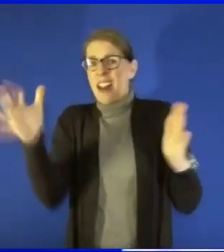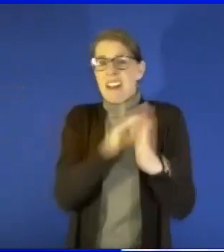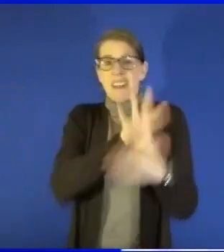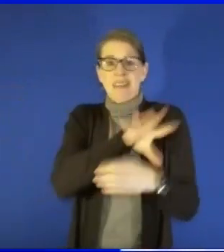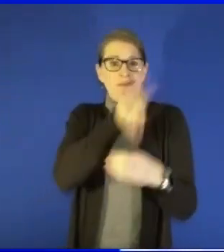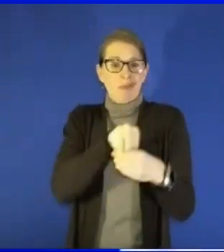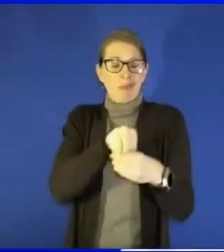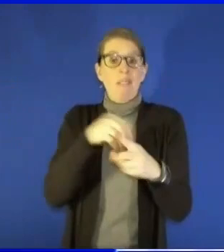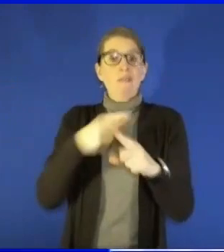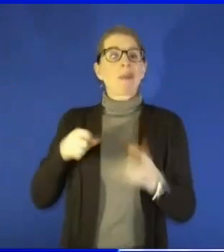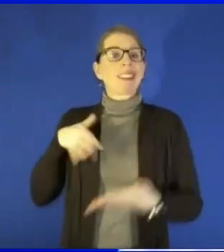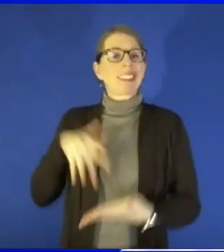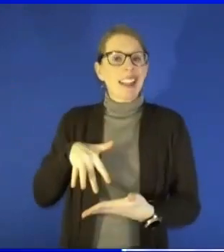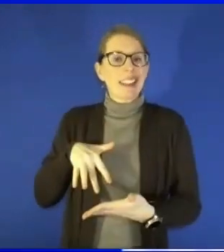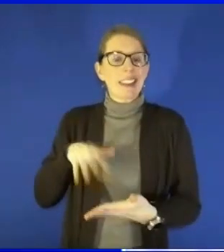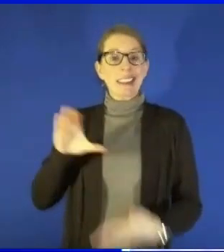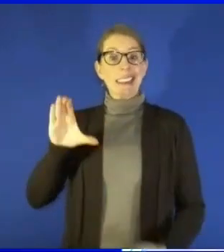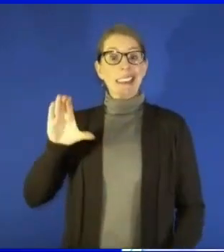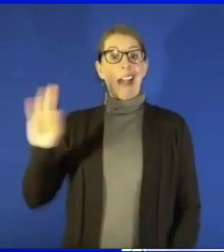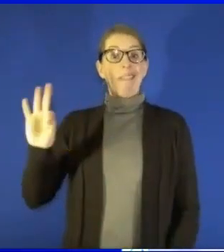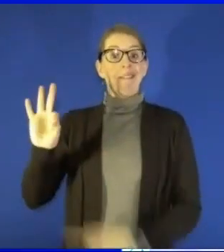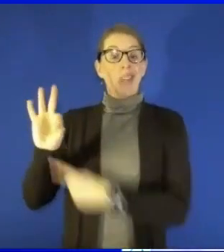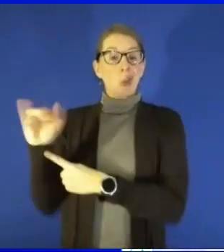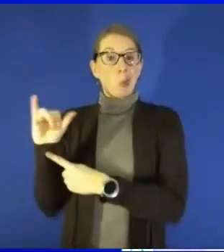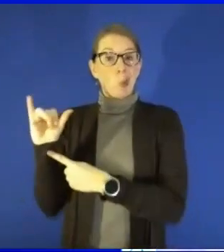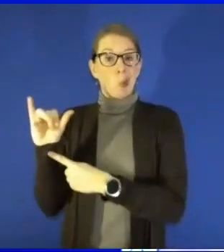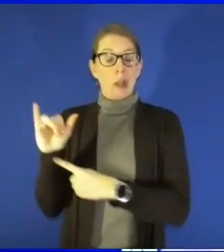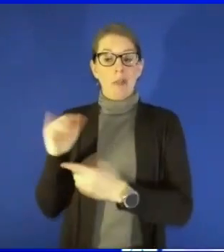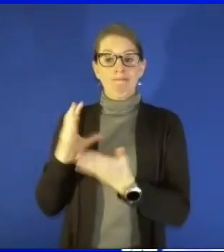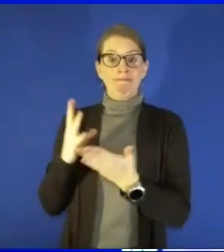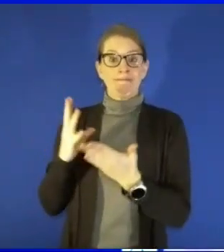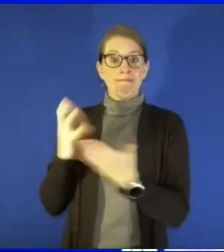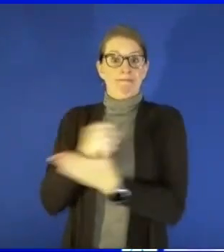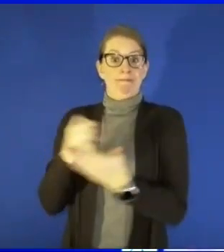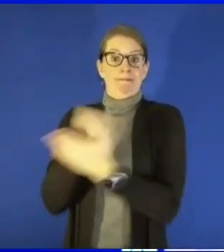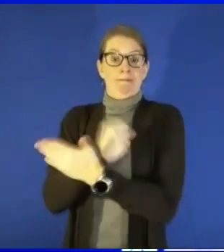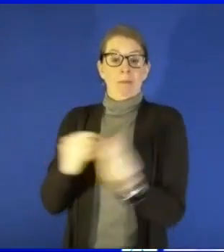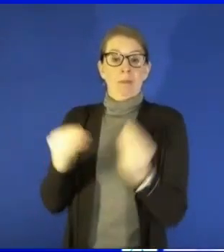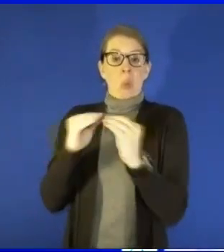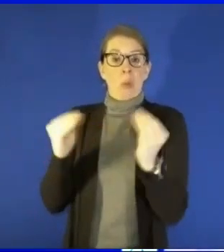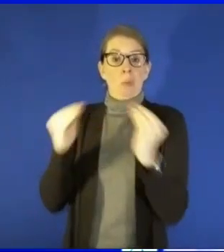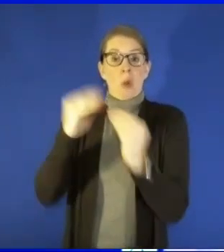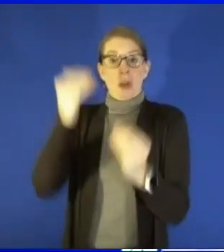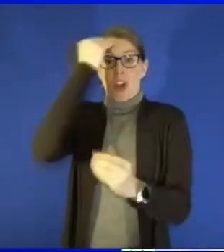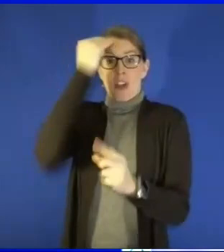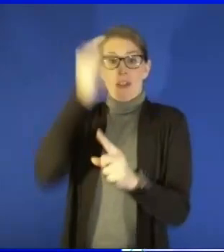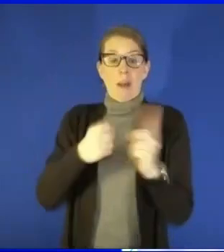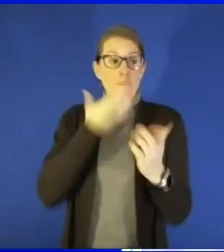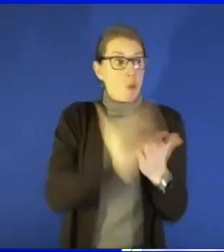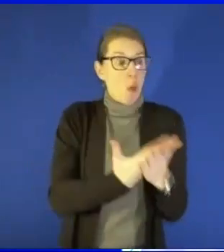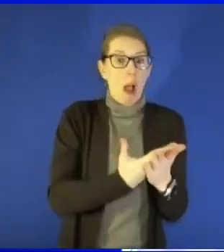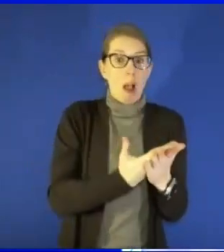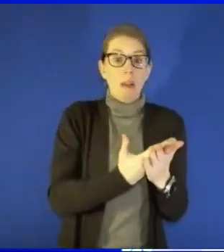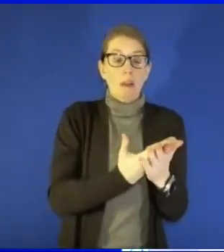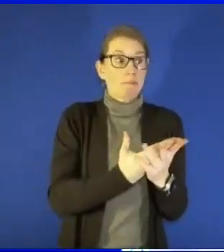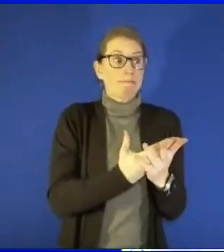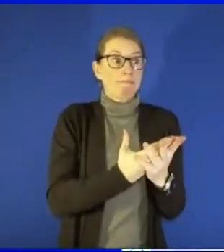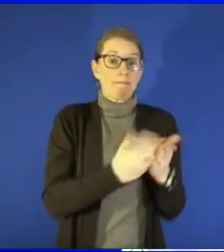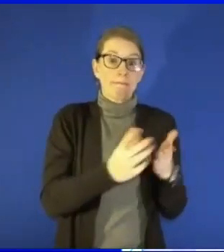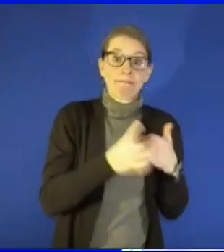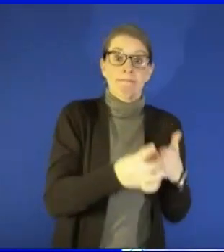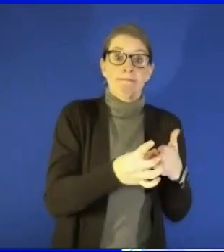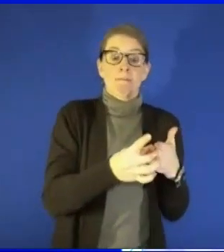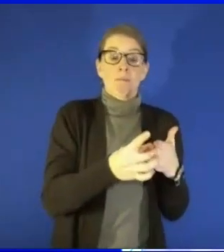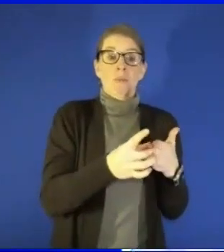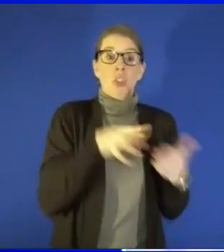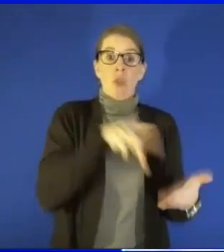before as well for CF, and we are gaining more and more knowledge through these well-conducted trials. And then when they do go to peer review,